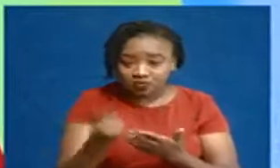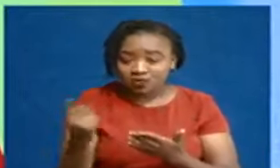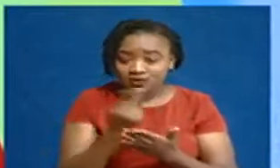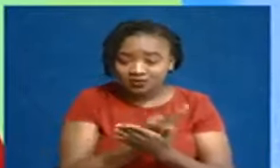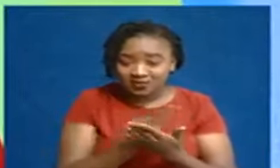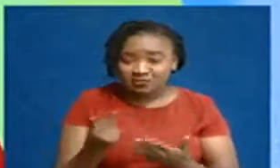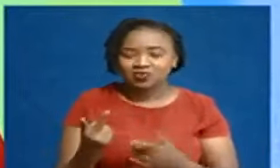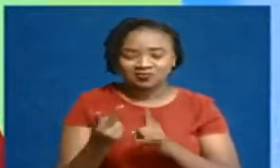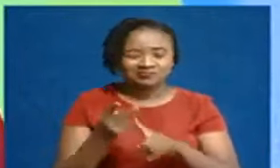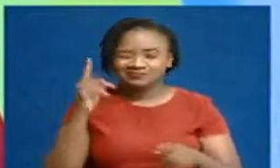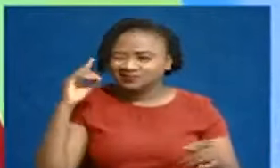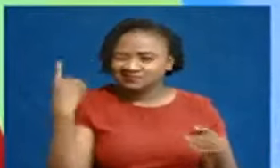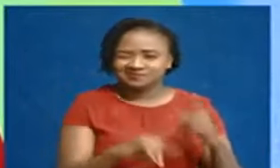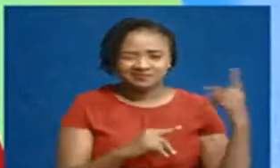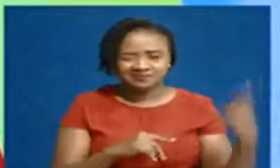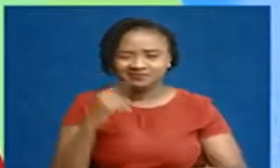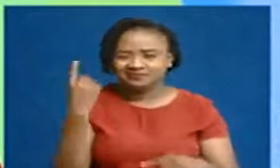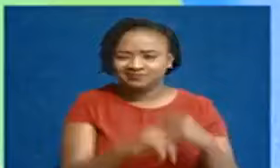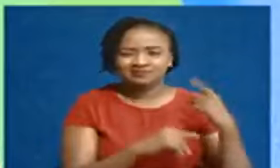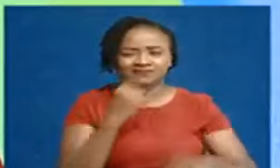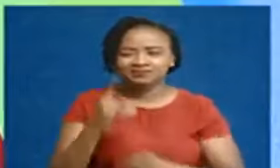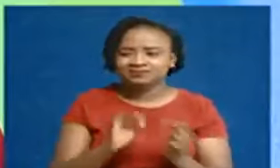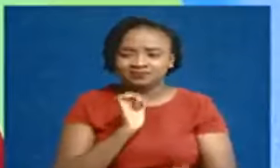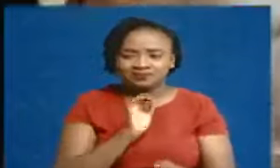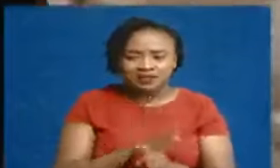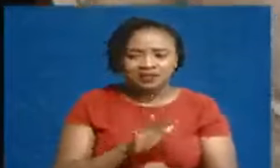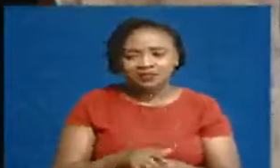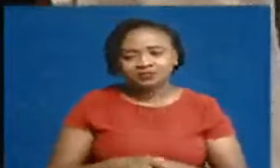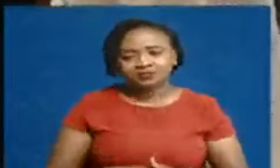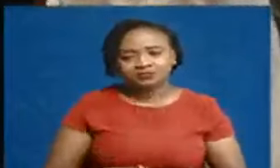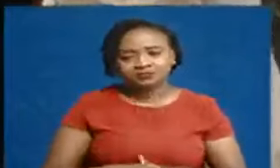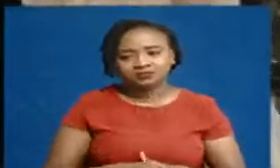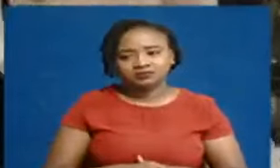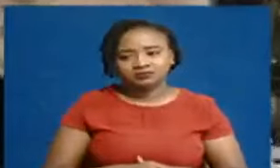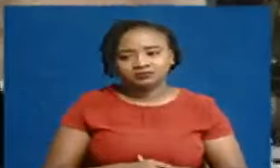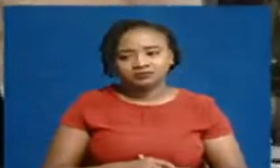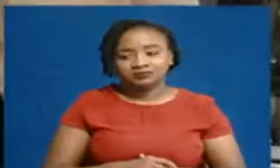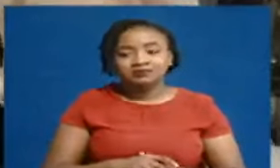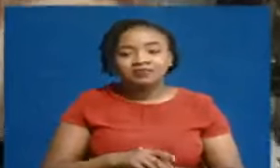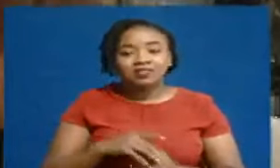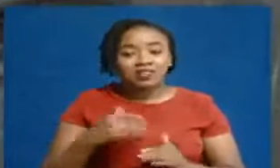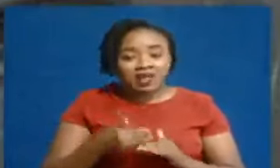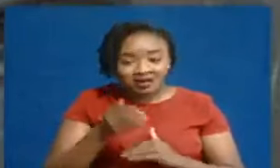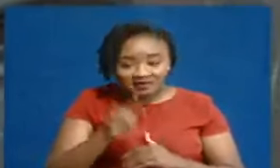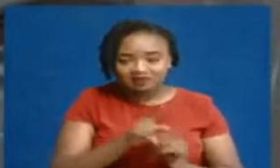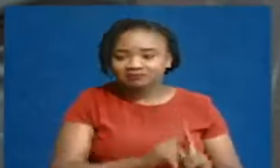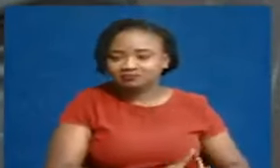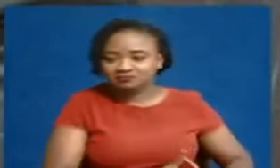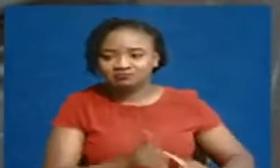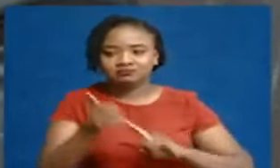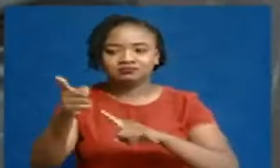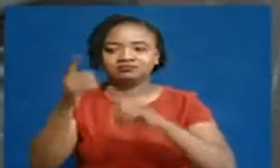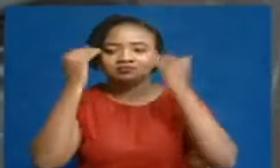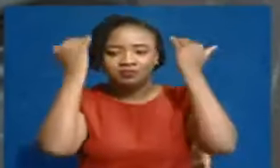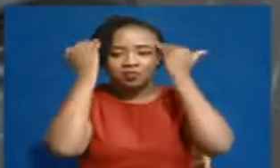sana, especially Aslam. Kila mara mtu anakuja. Their abduction resulted to a court battle between the